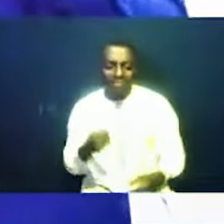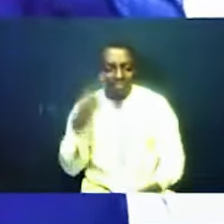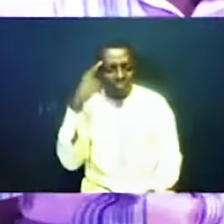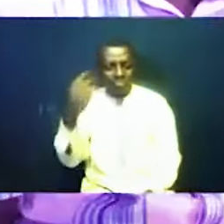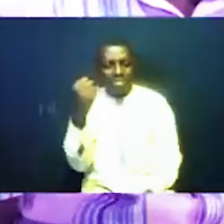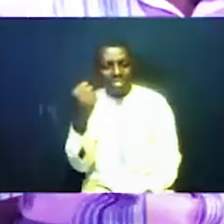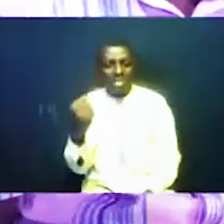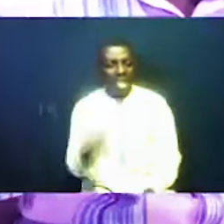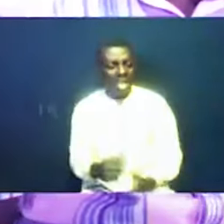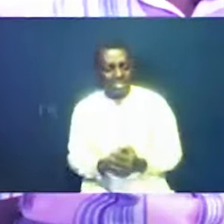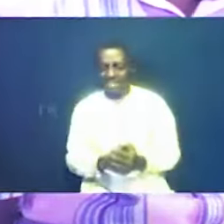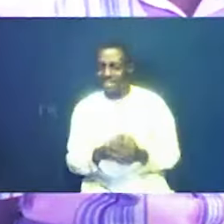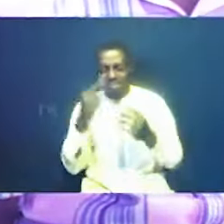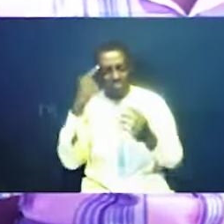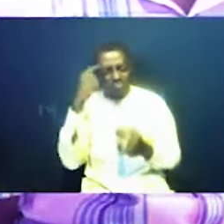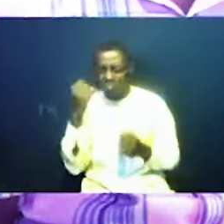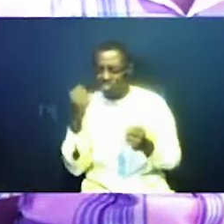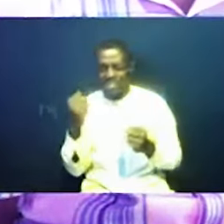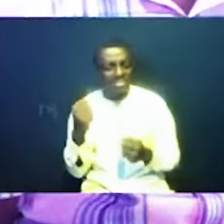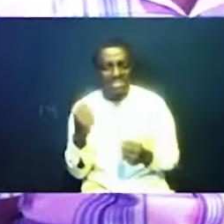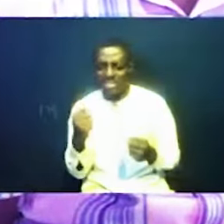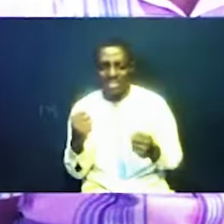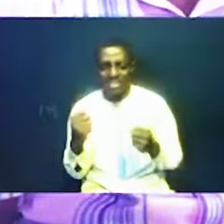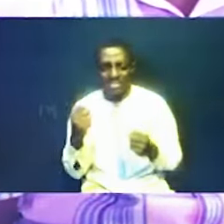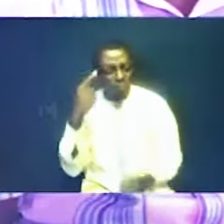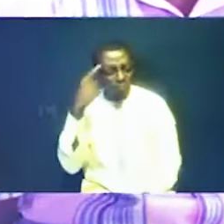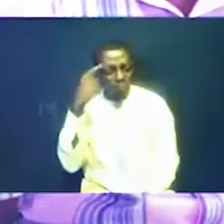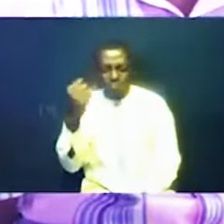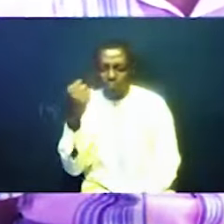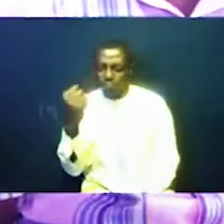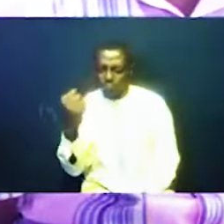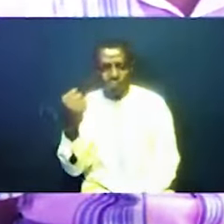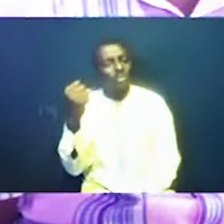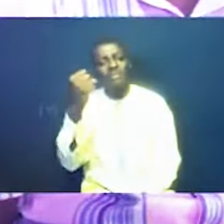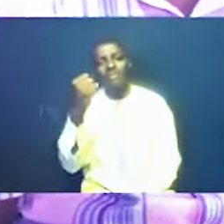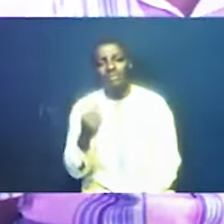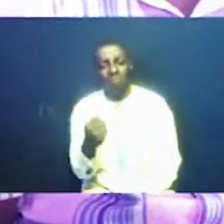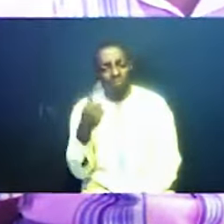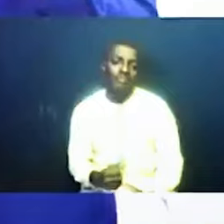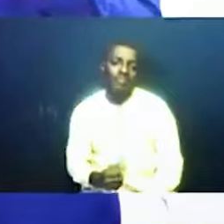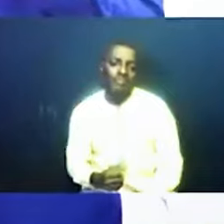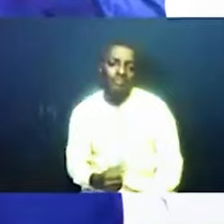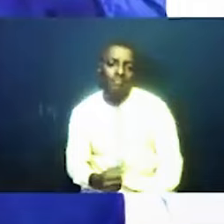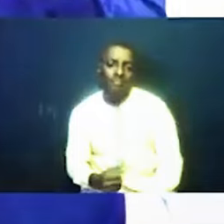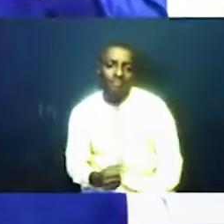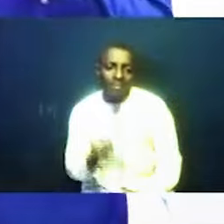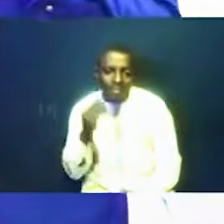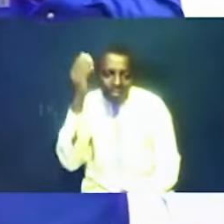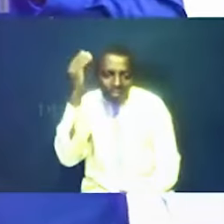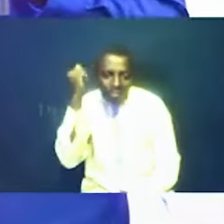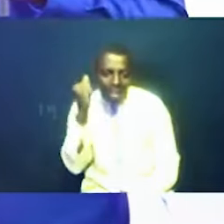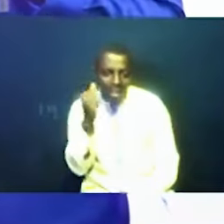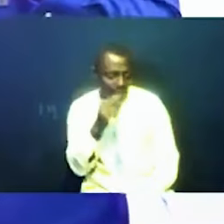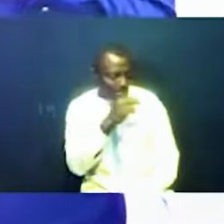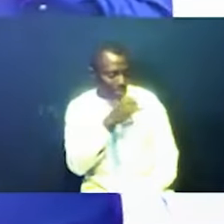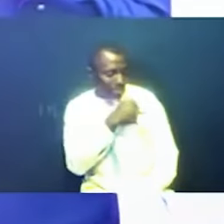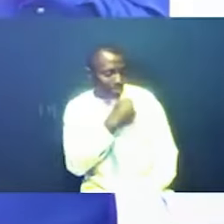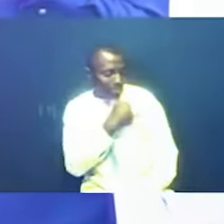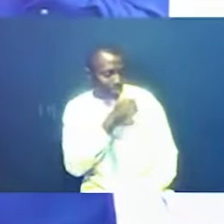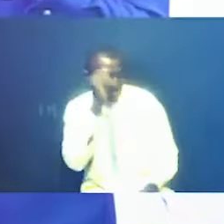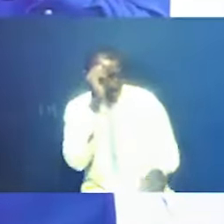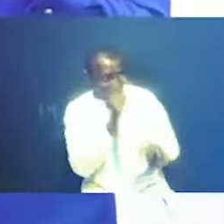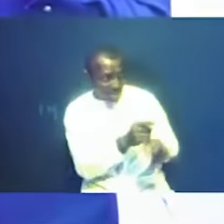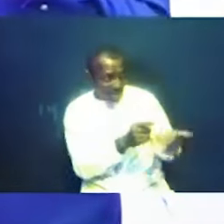odin achen Joseph ni nuanom. These were very wicked guys. Wenu no yetimu odin fo ye. They could sell their brother, or